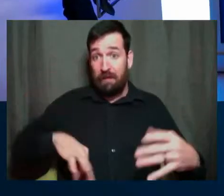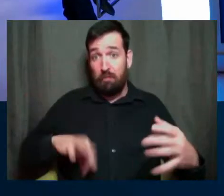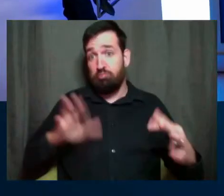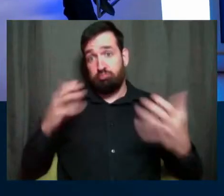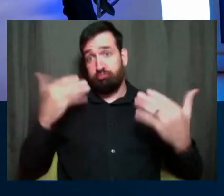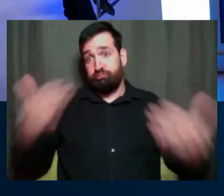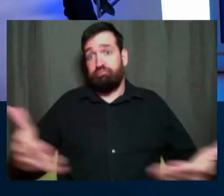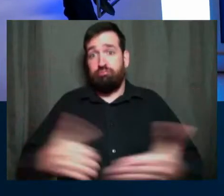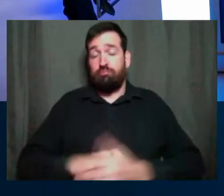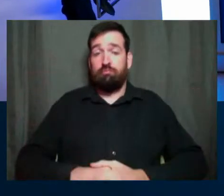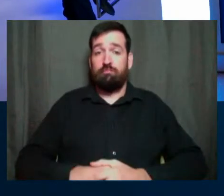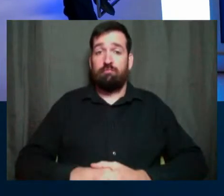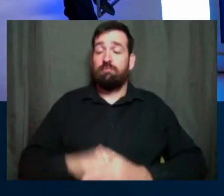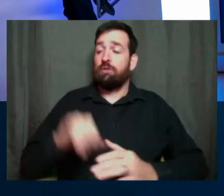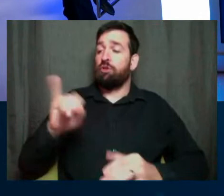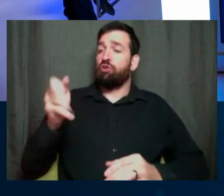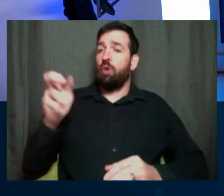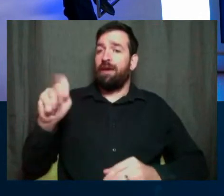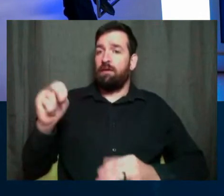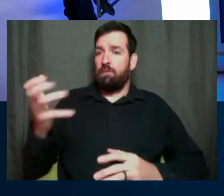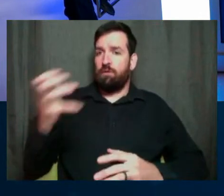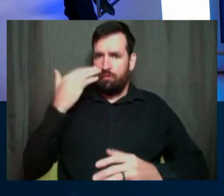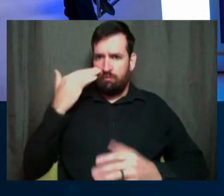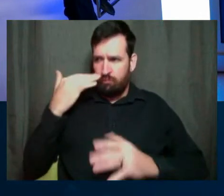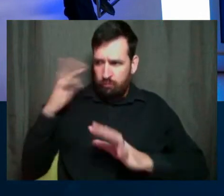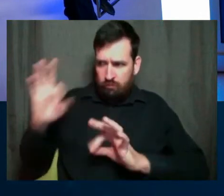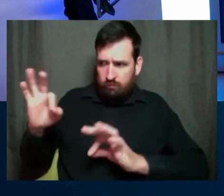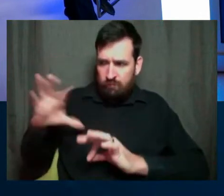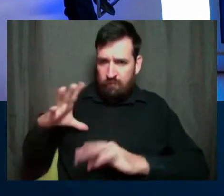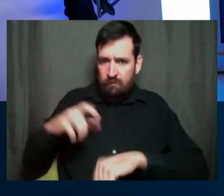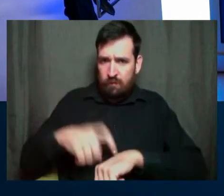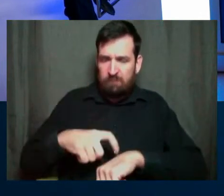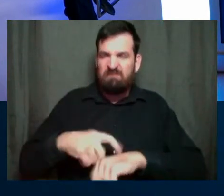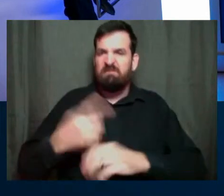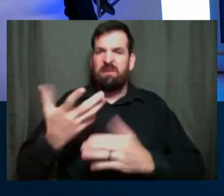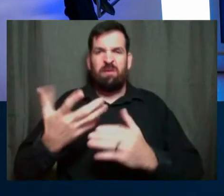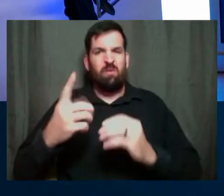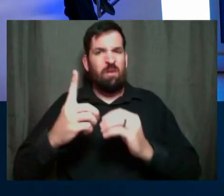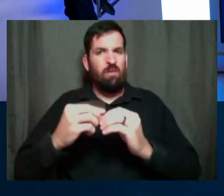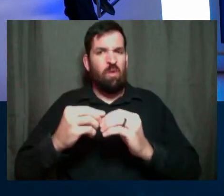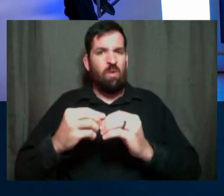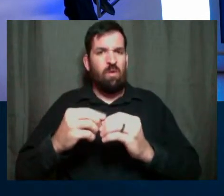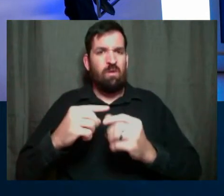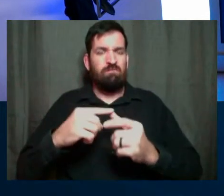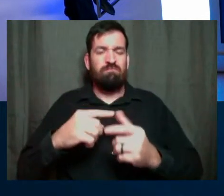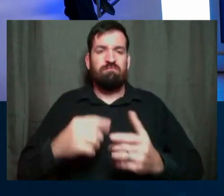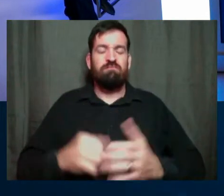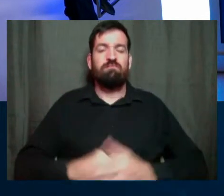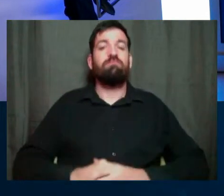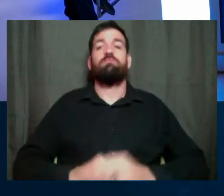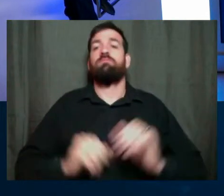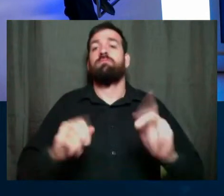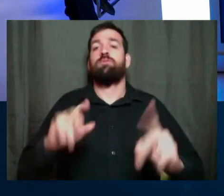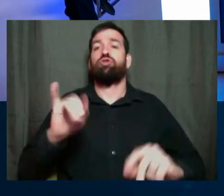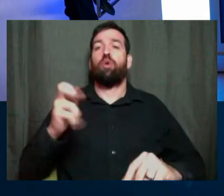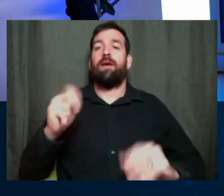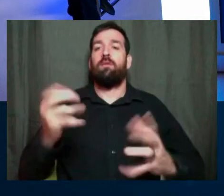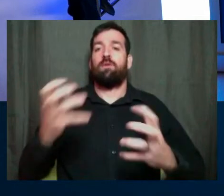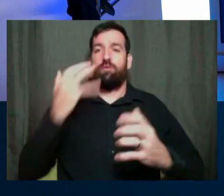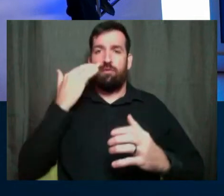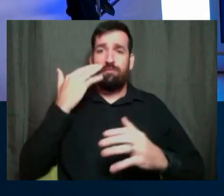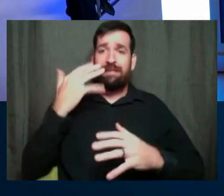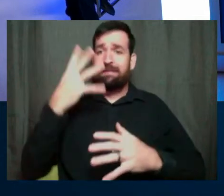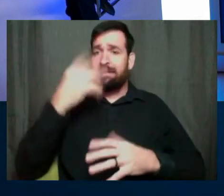Okay. Joanne wants to know: are you okay on time? I got We a few more probably got questions. just one more, two more. I'm going to have to answer a page here. Okay, that's fine. Joanne wants to know: my sleeping habits changed